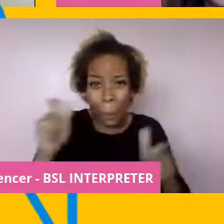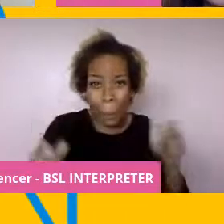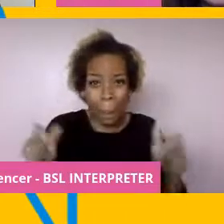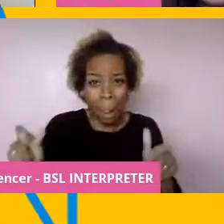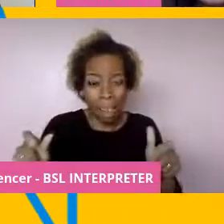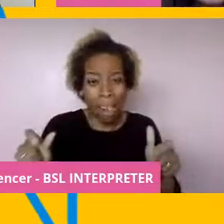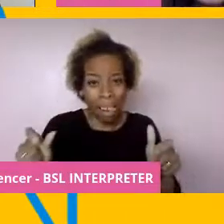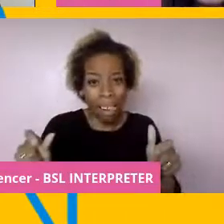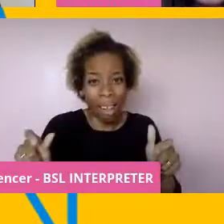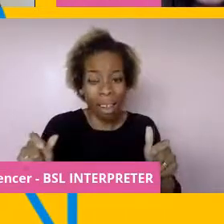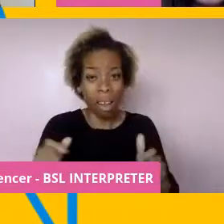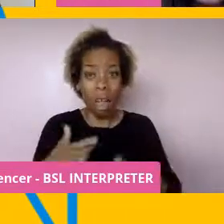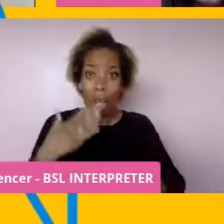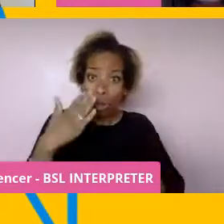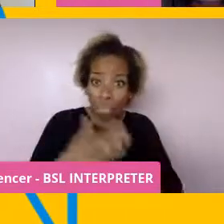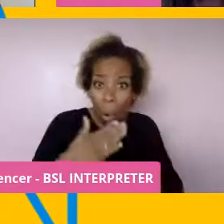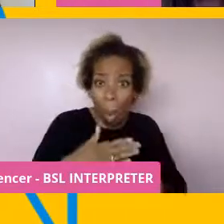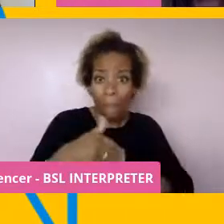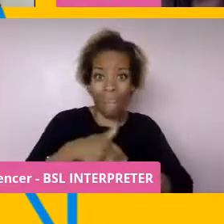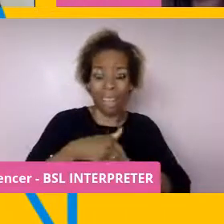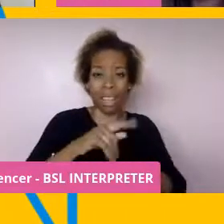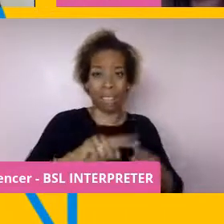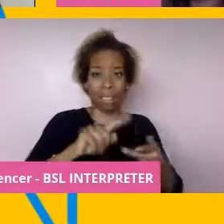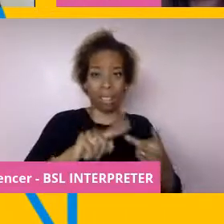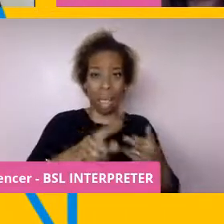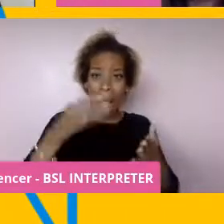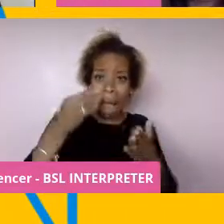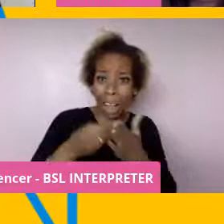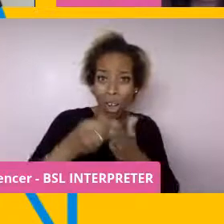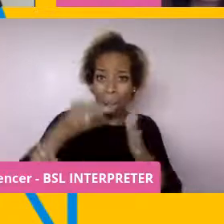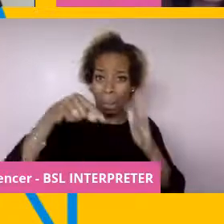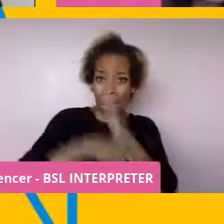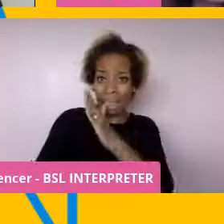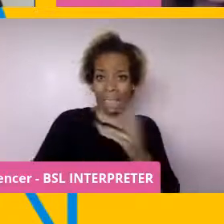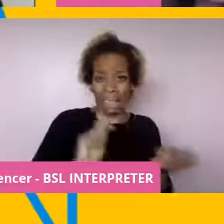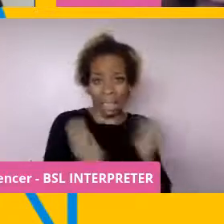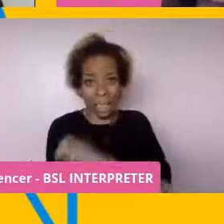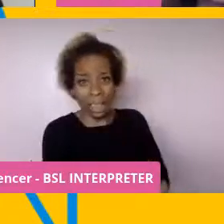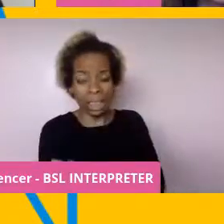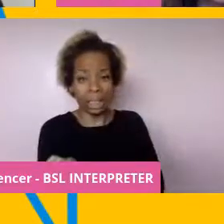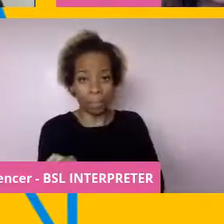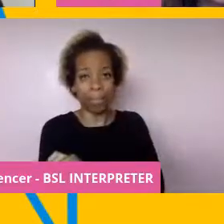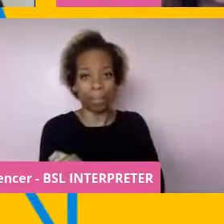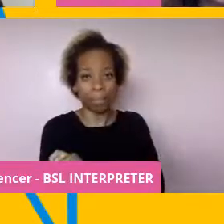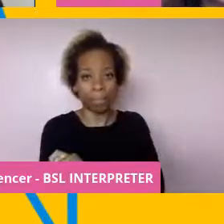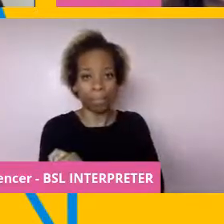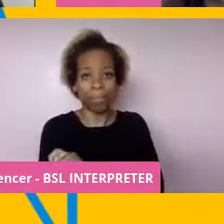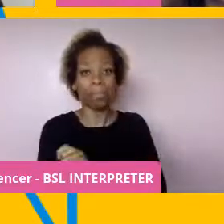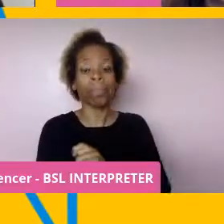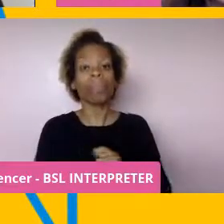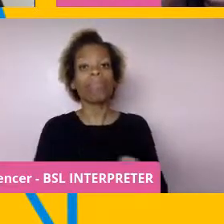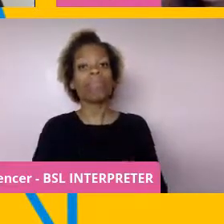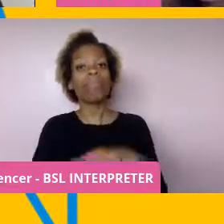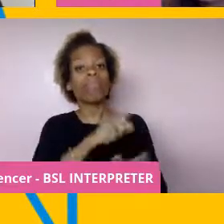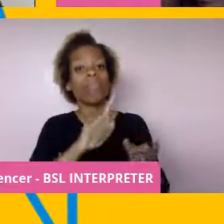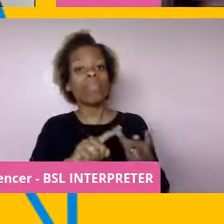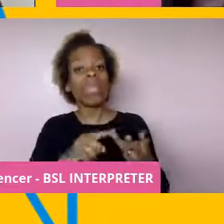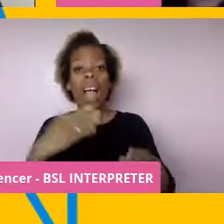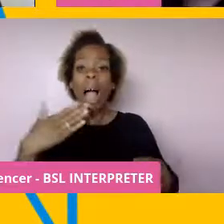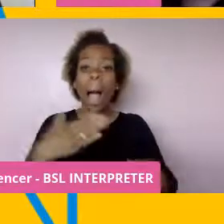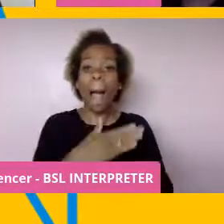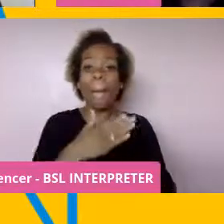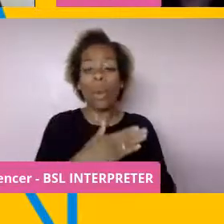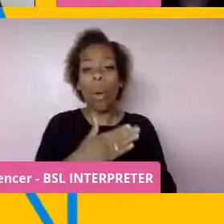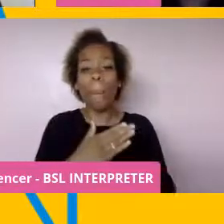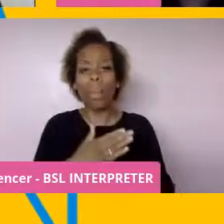of not only jobs but the knock-on economic impact, and also begin to hit on the employment practices actually at these